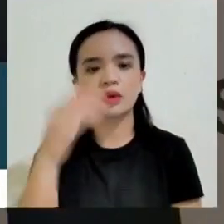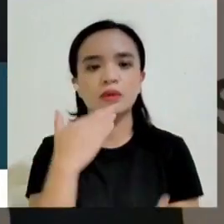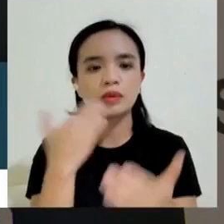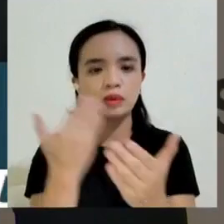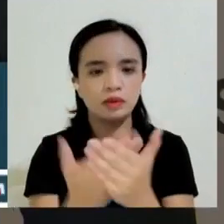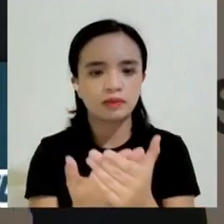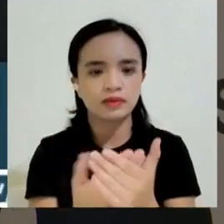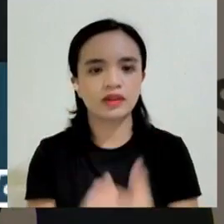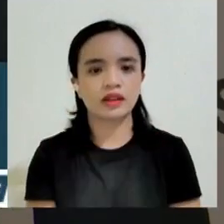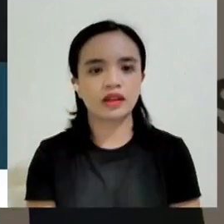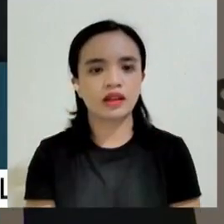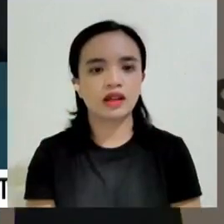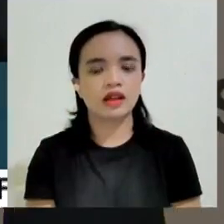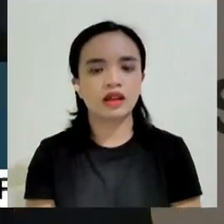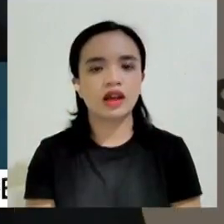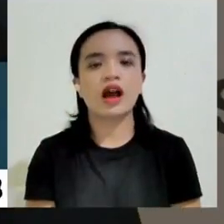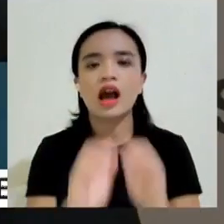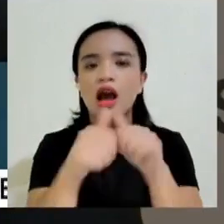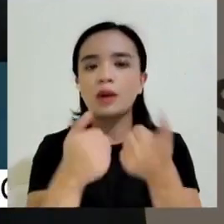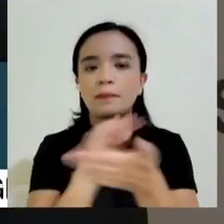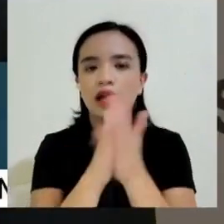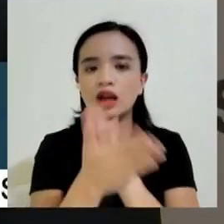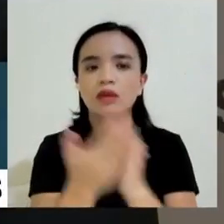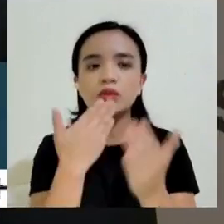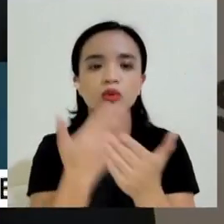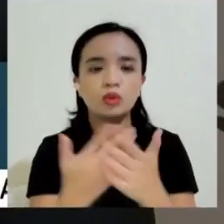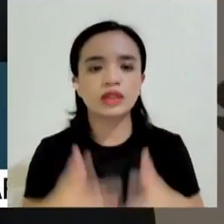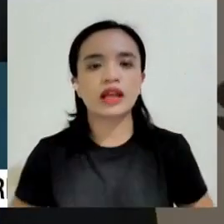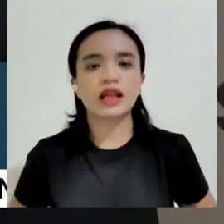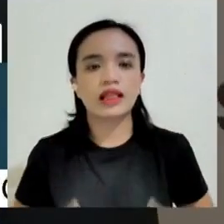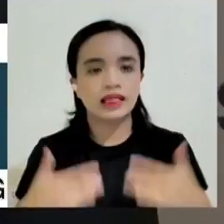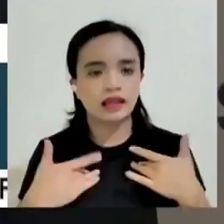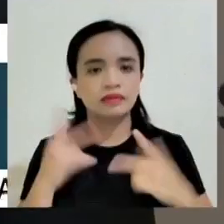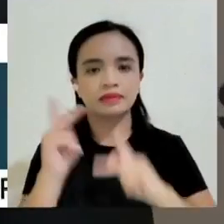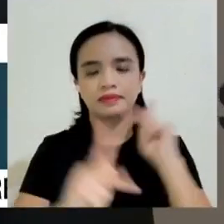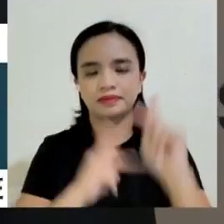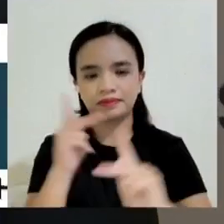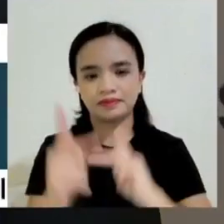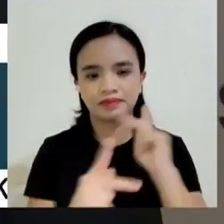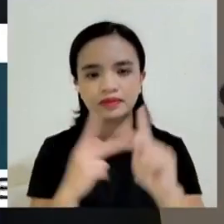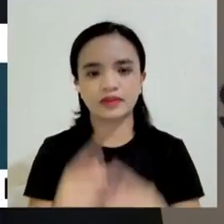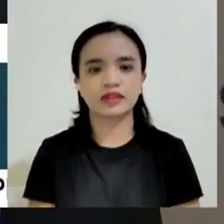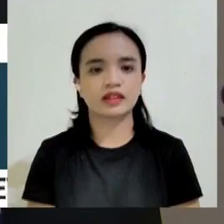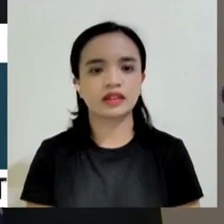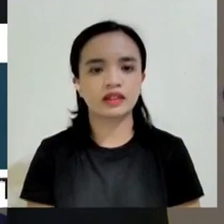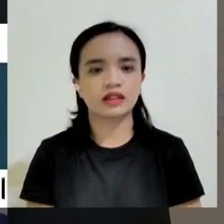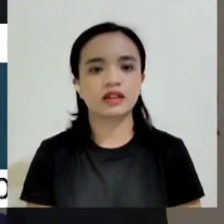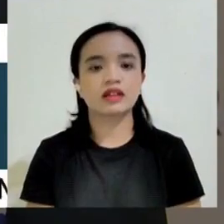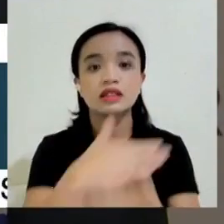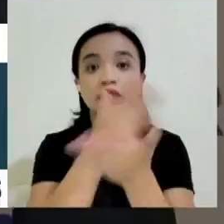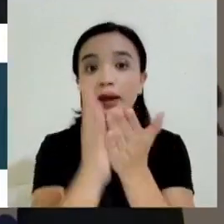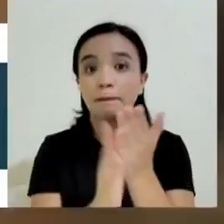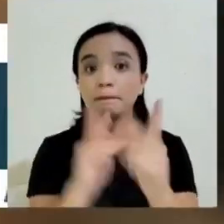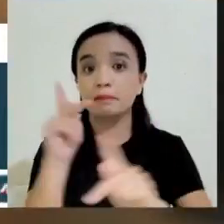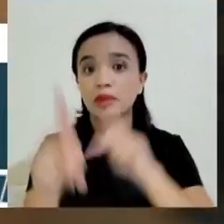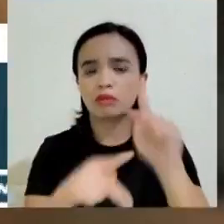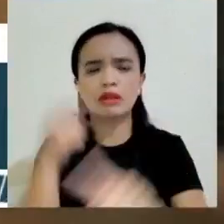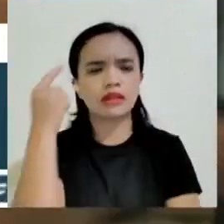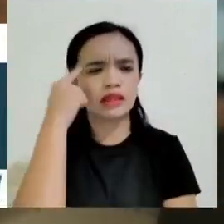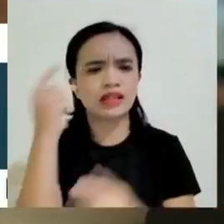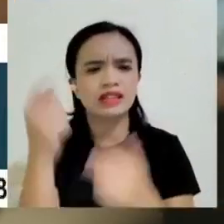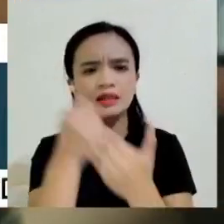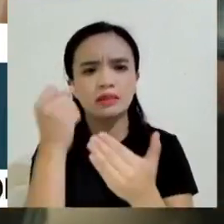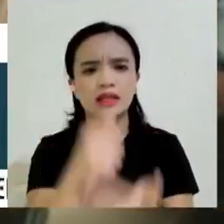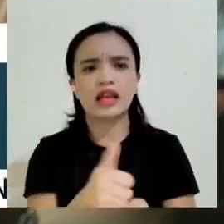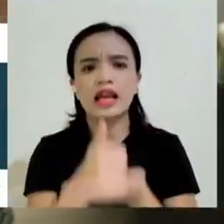nakararami. Some people think that PR is simply helping to position a person or a brand. We talk